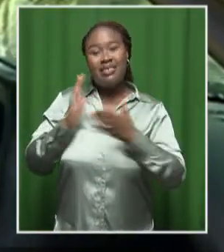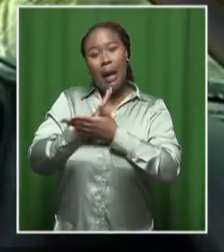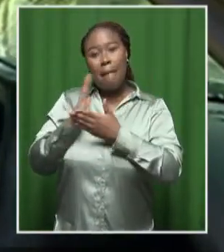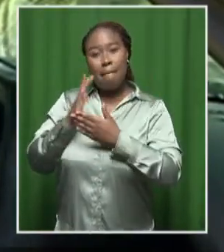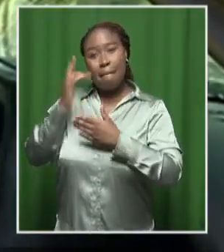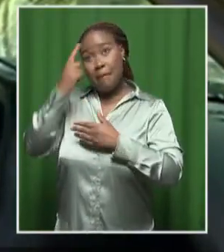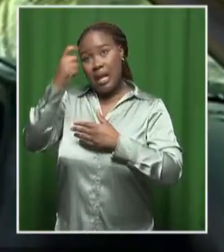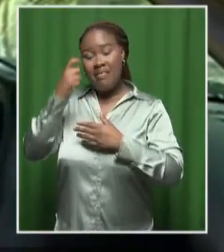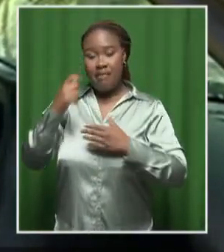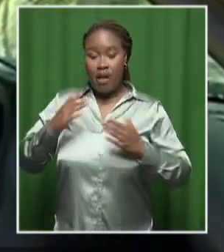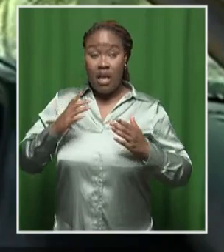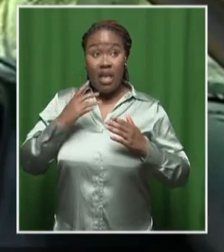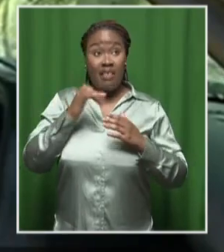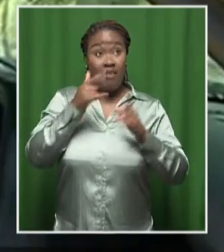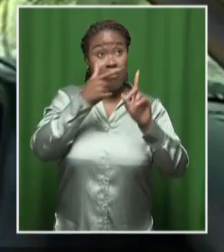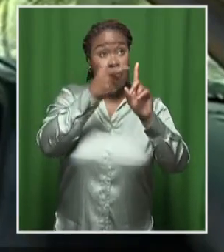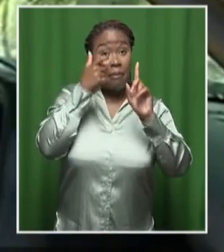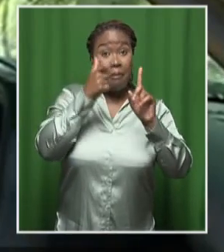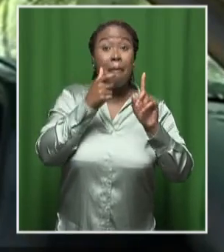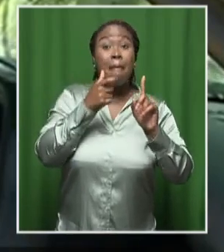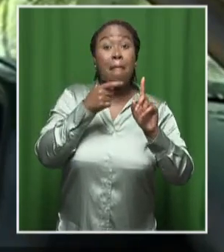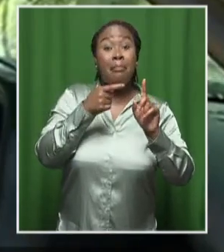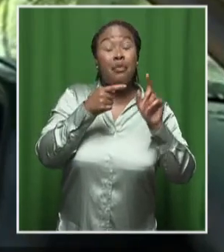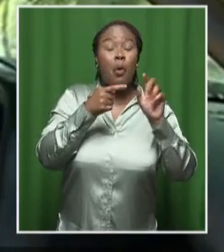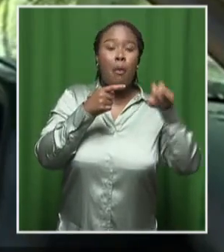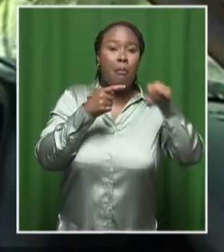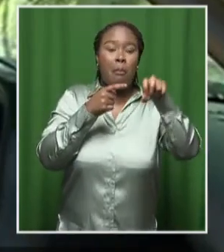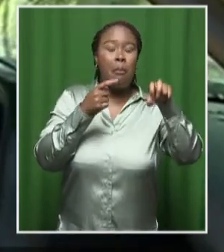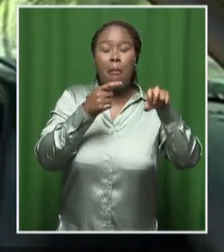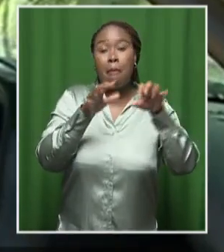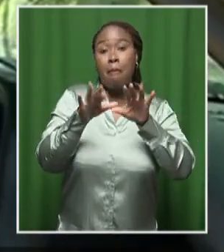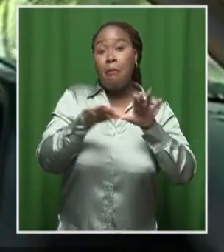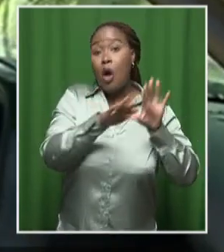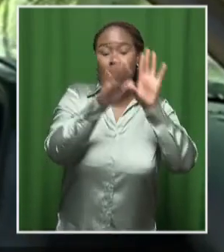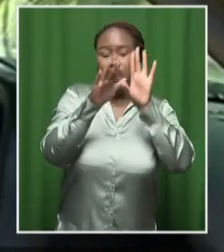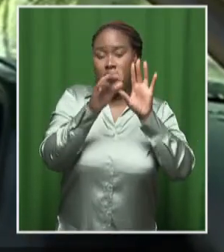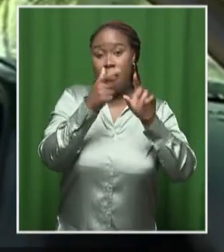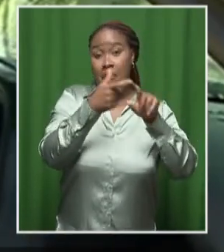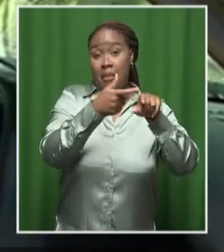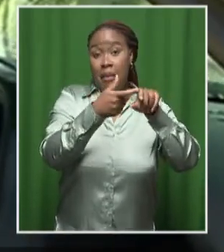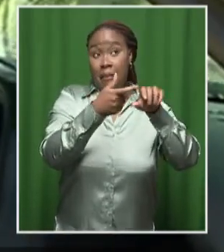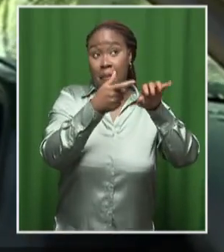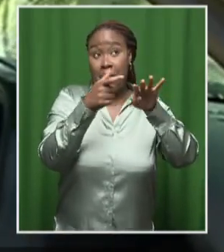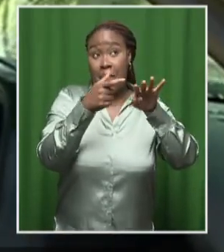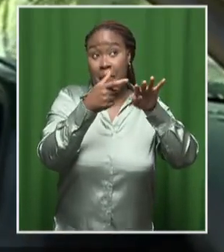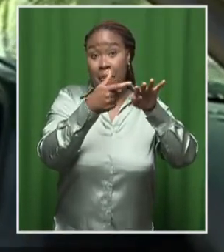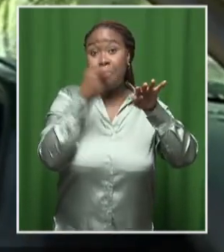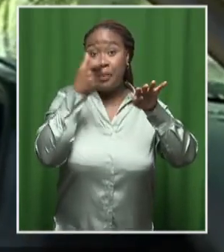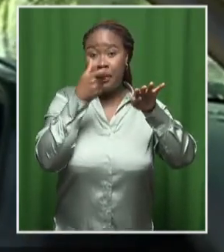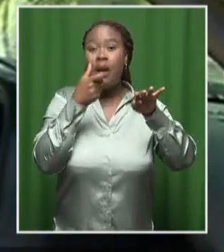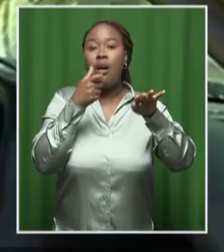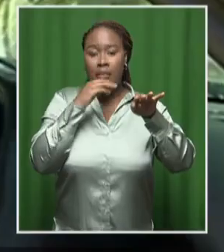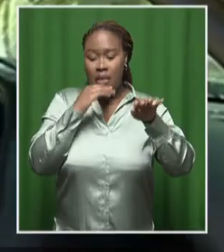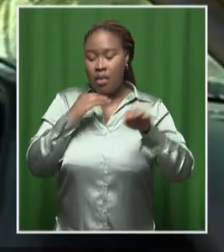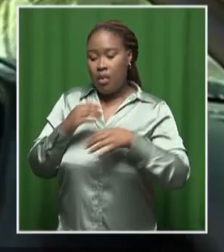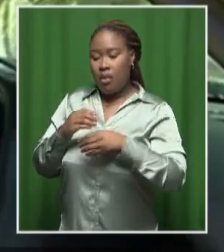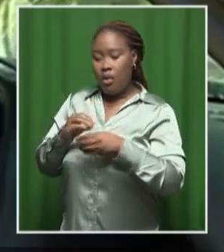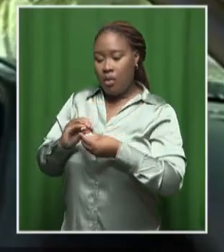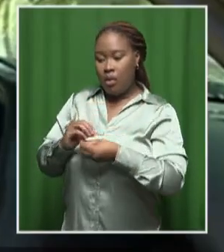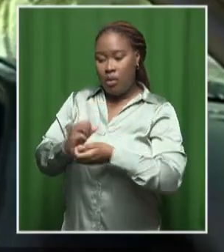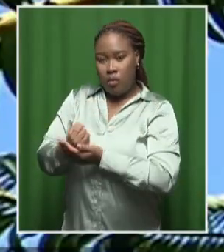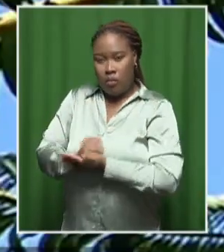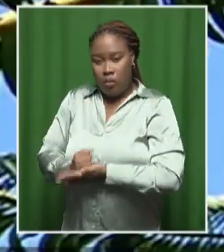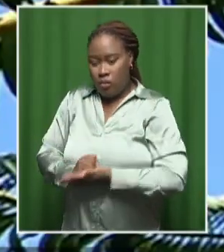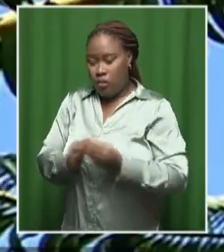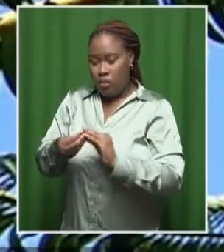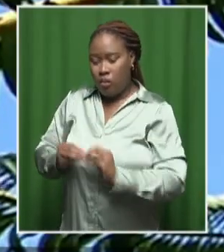different healing effects or things like that. And also that the most cases that we get is where poachers poach